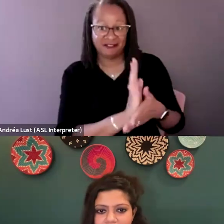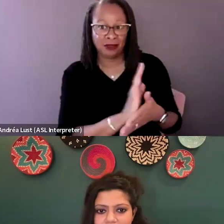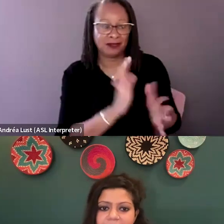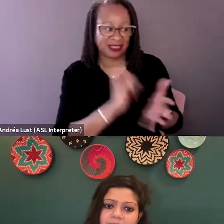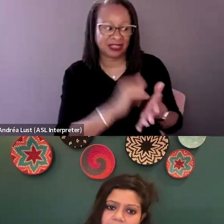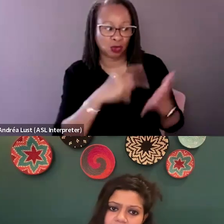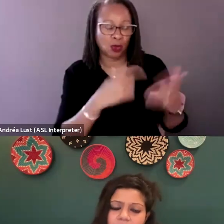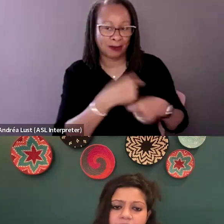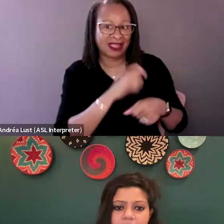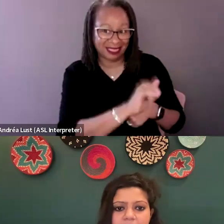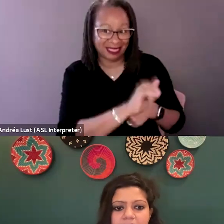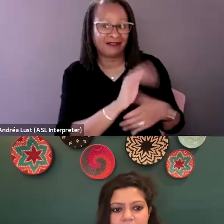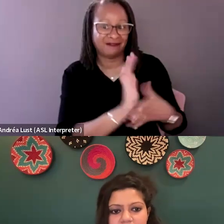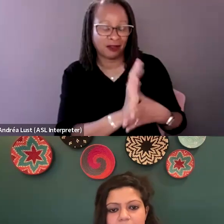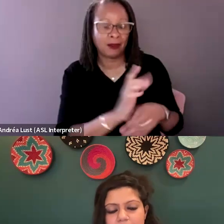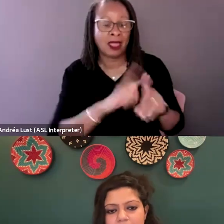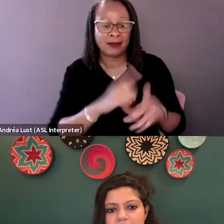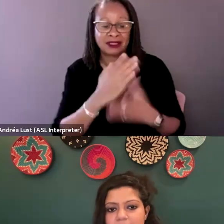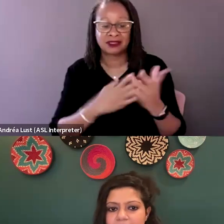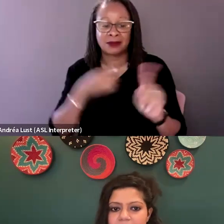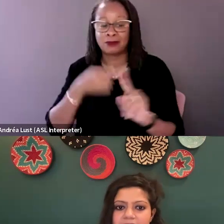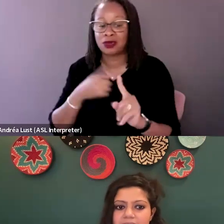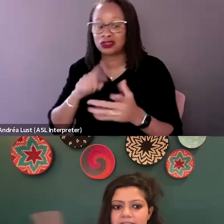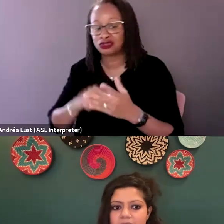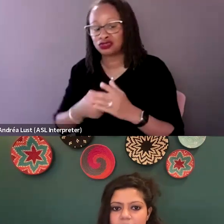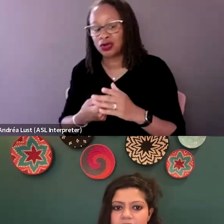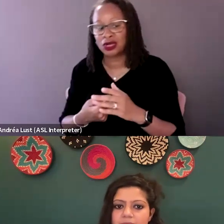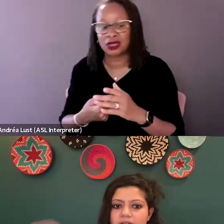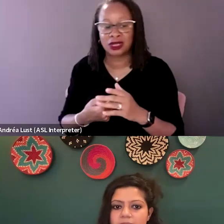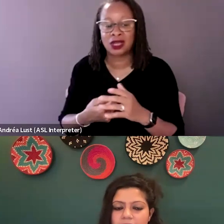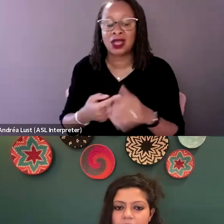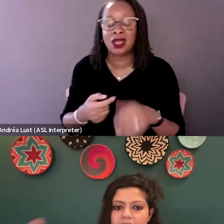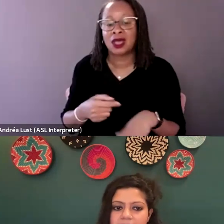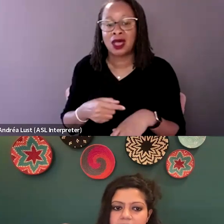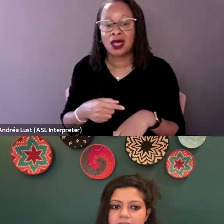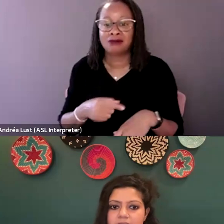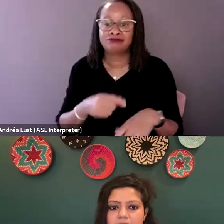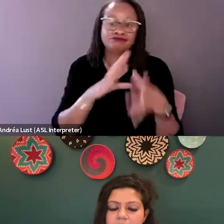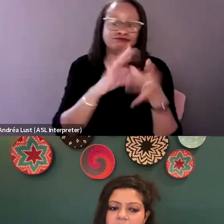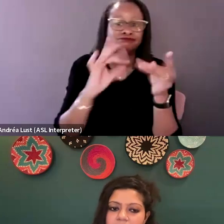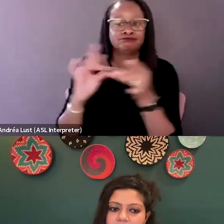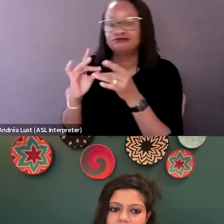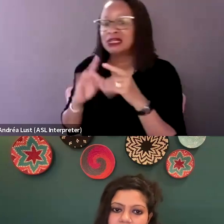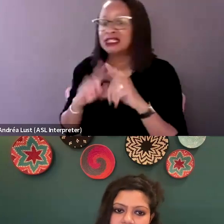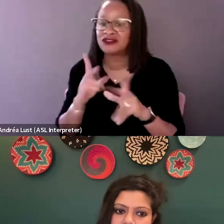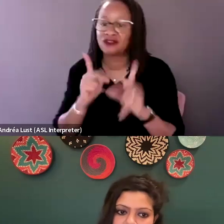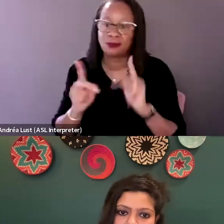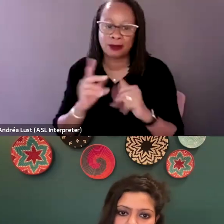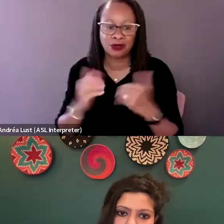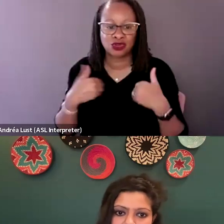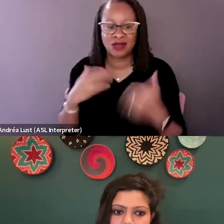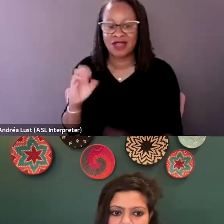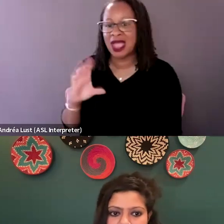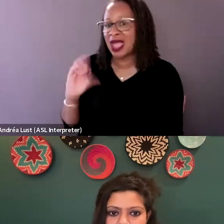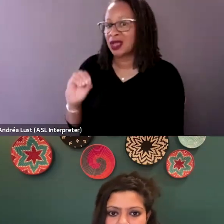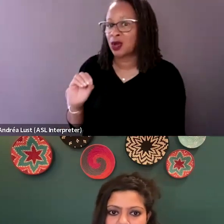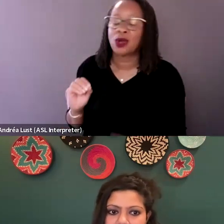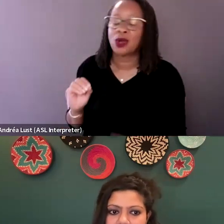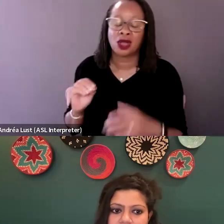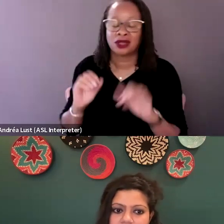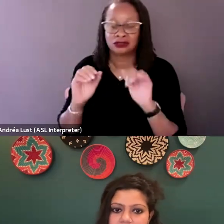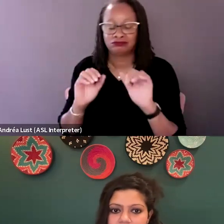we didn't let it affect us. I cannot say with good faith whether it'll be the same in my other projects or my future projects, but I